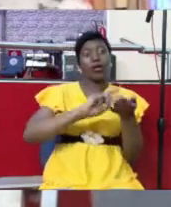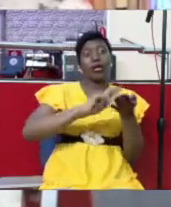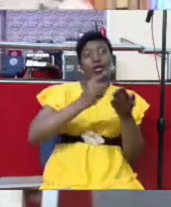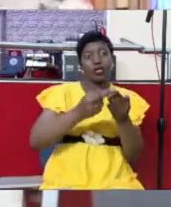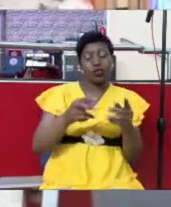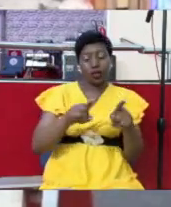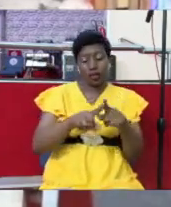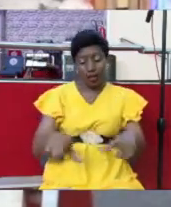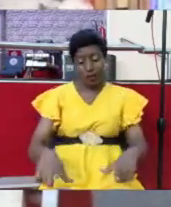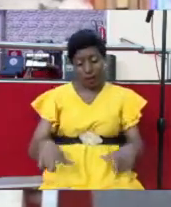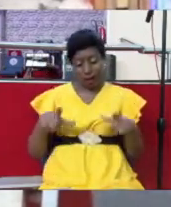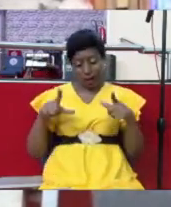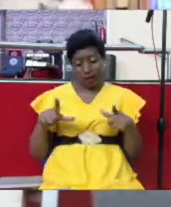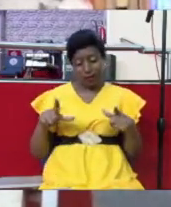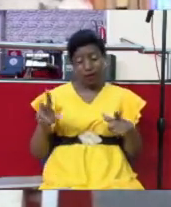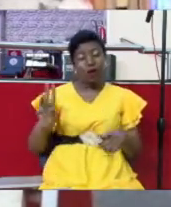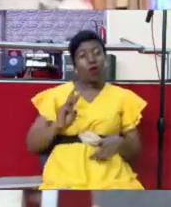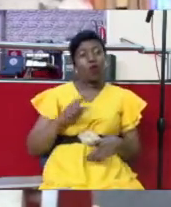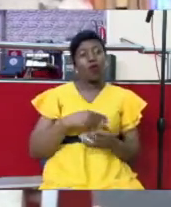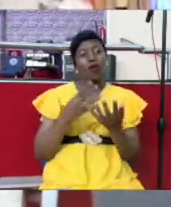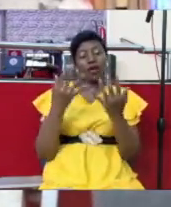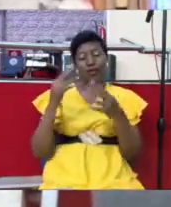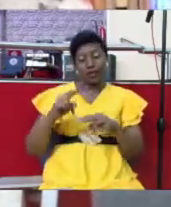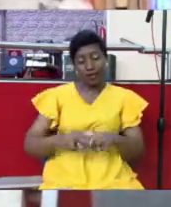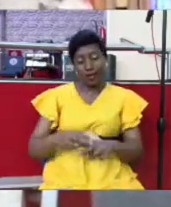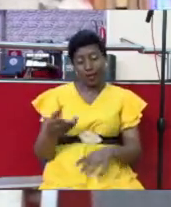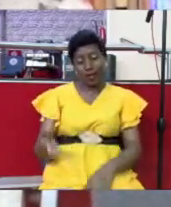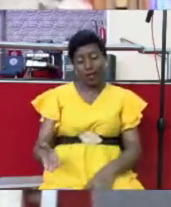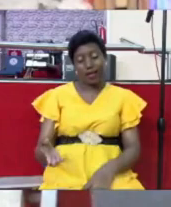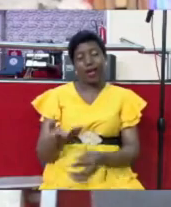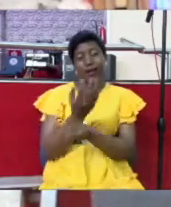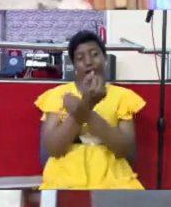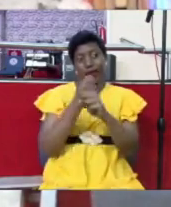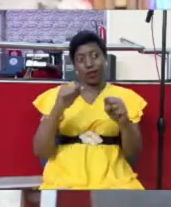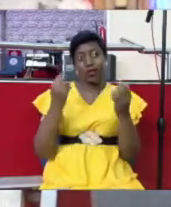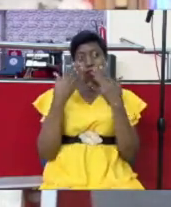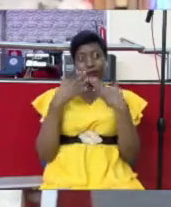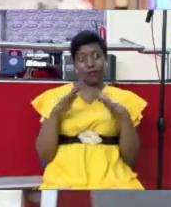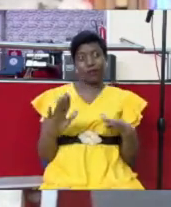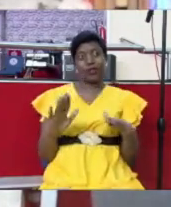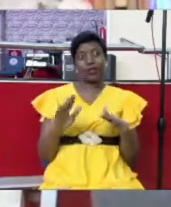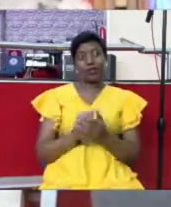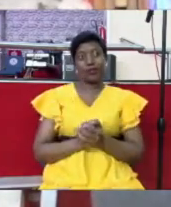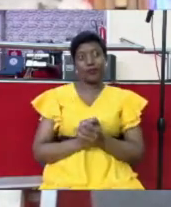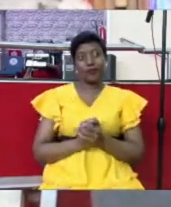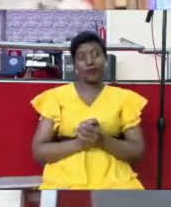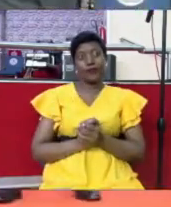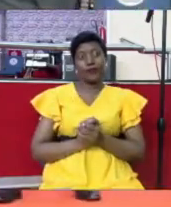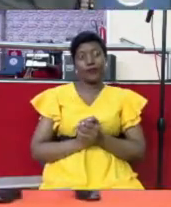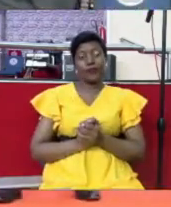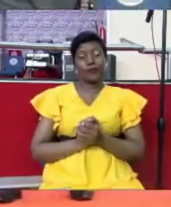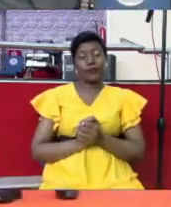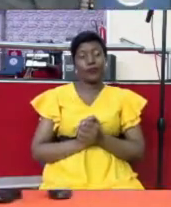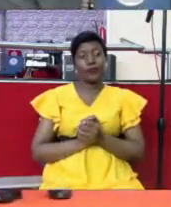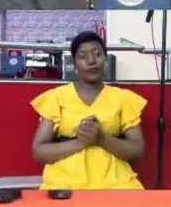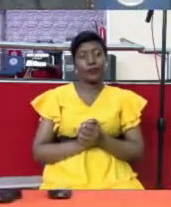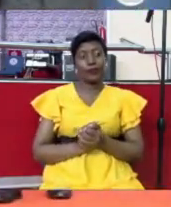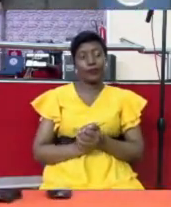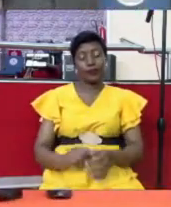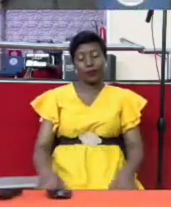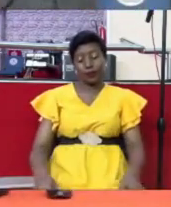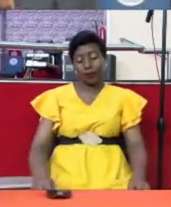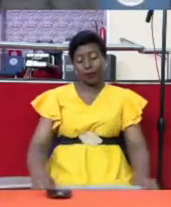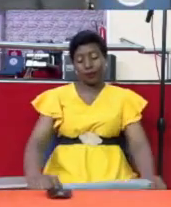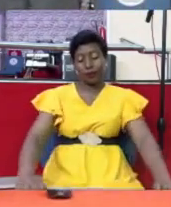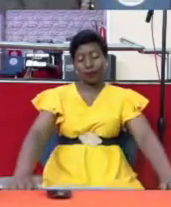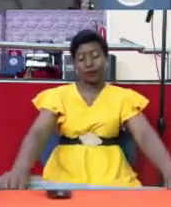here we are today seated born again. Kwa sababu ya utiifu wao katika maisha yao ndipo sasa tuko hapa tumeokoka